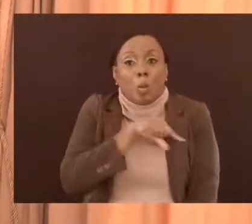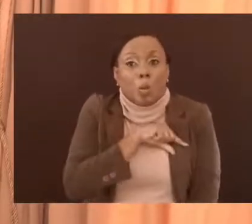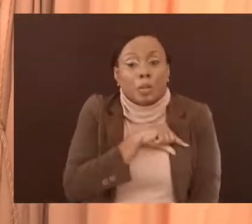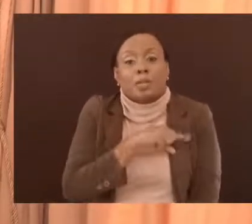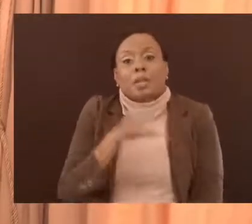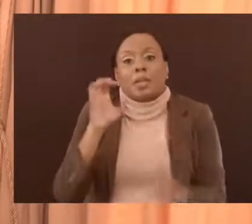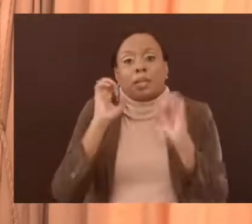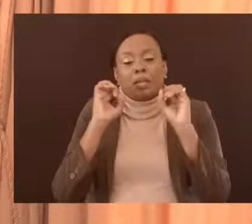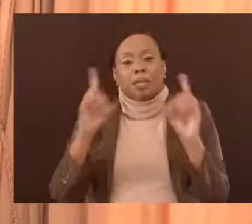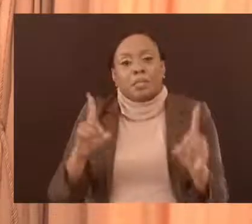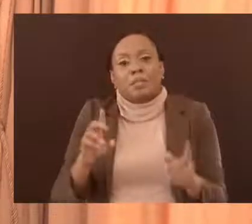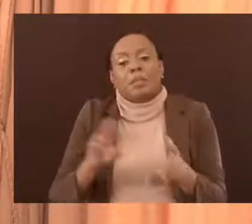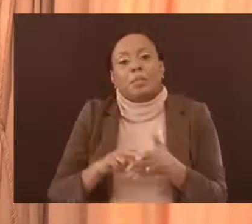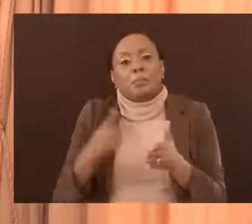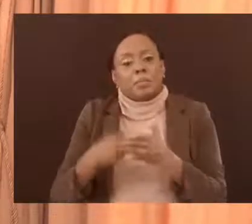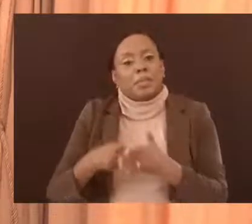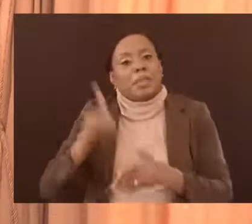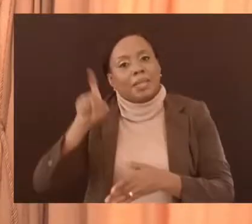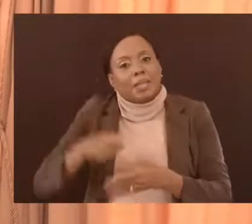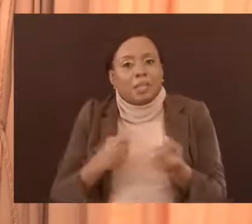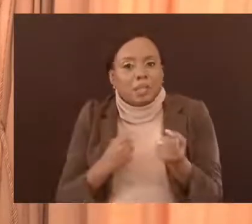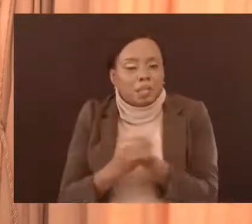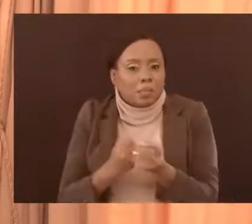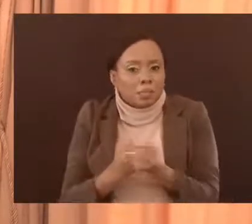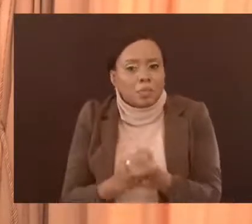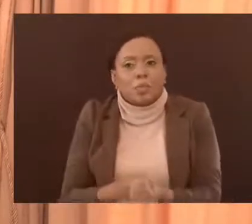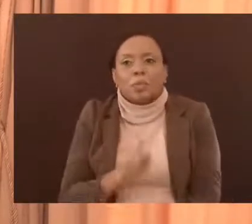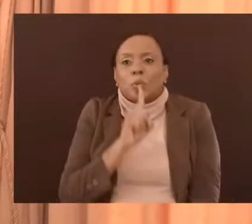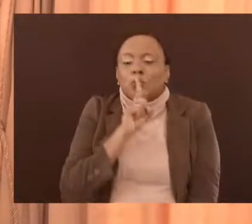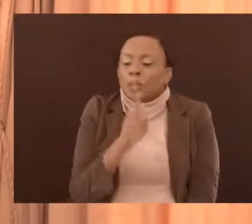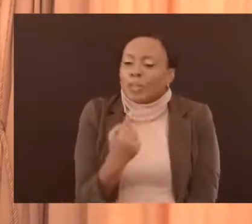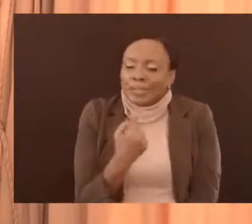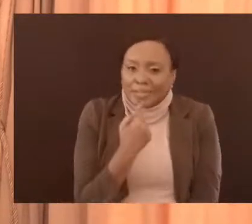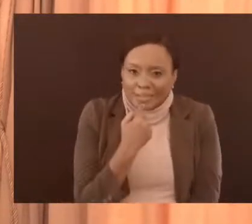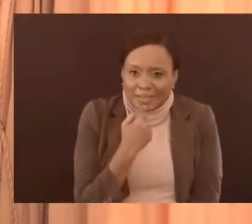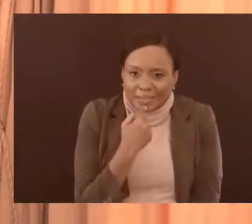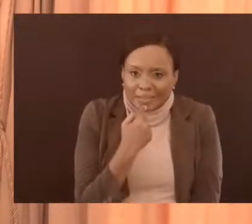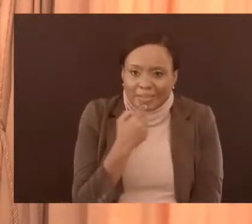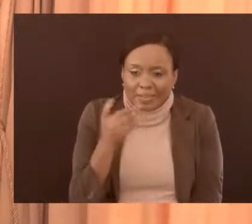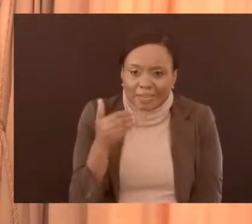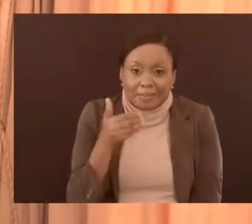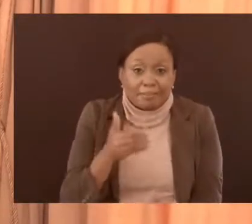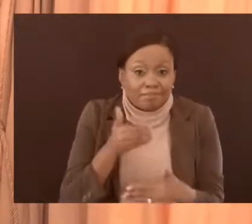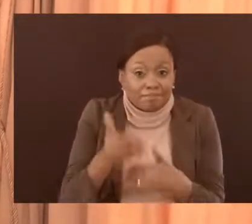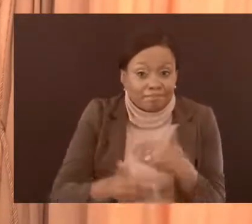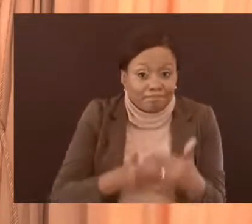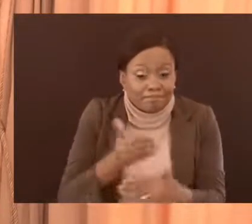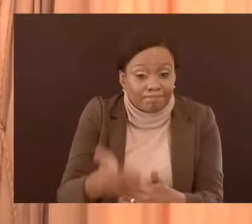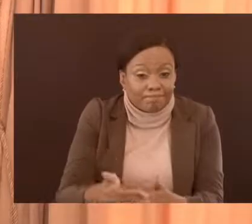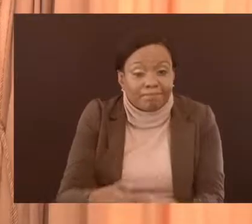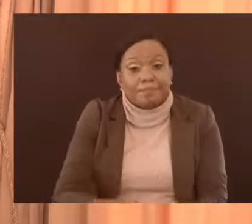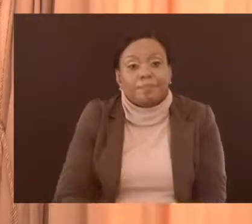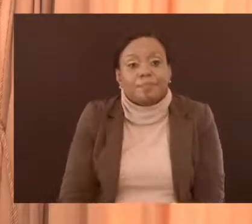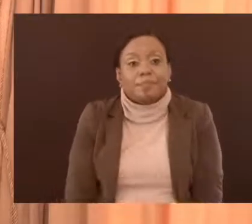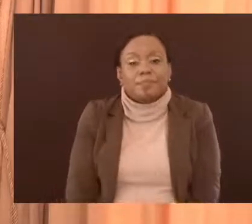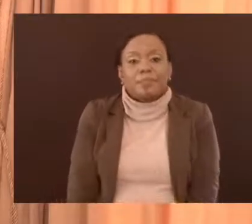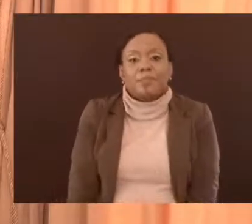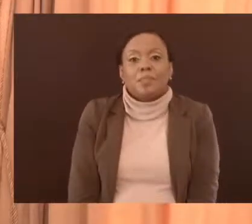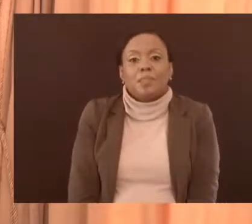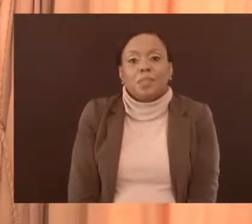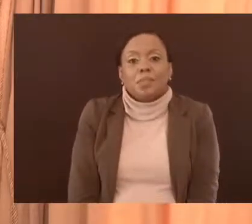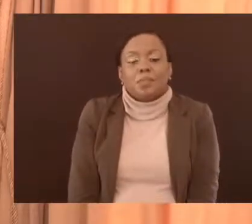support has to be there, and we will be taking that very seriously moving forward. We also ask